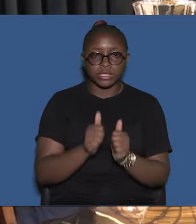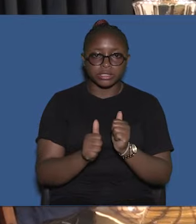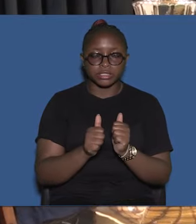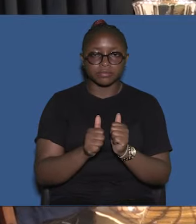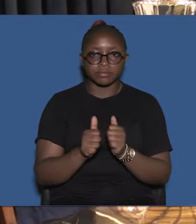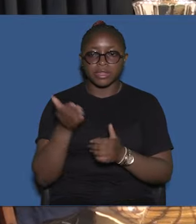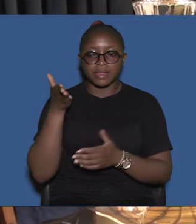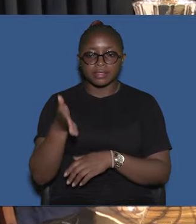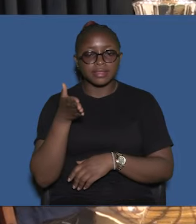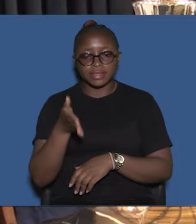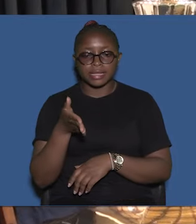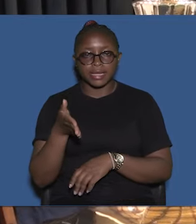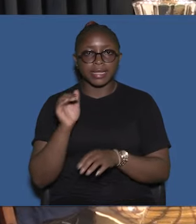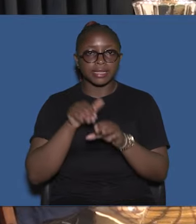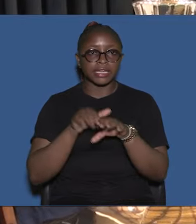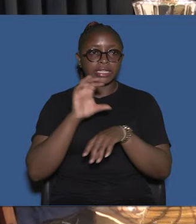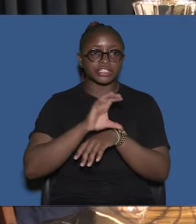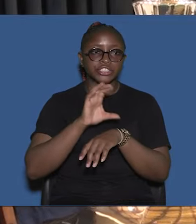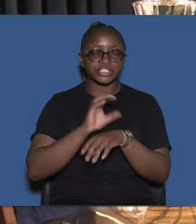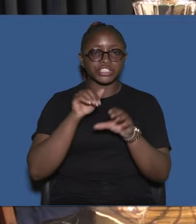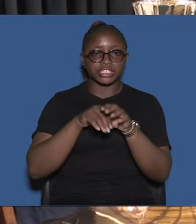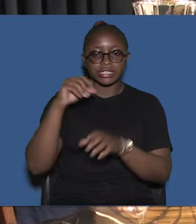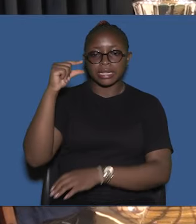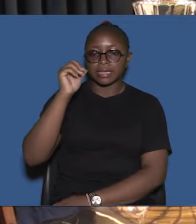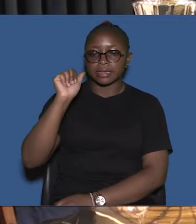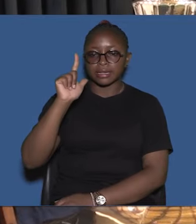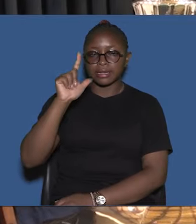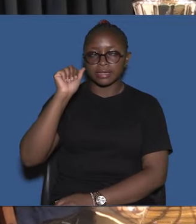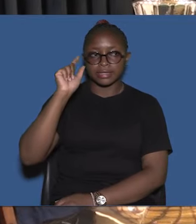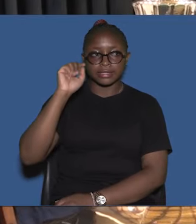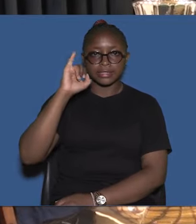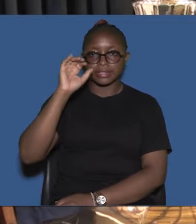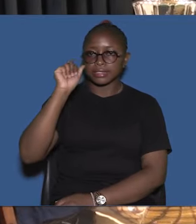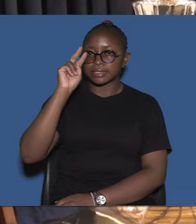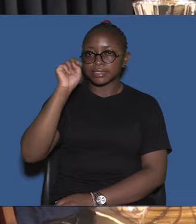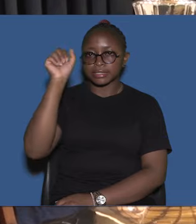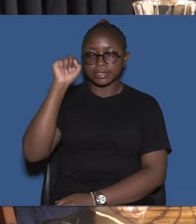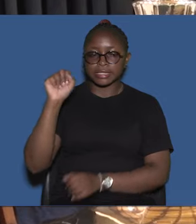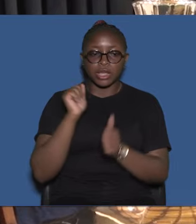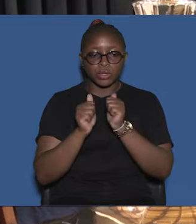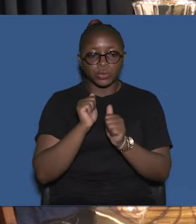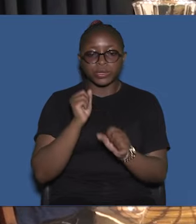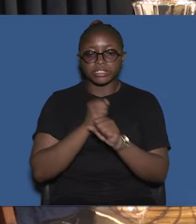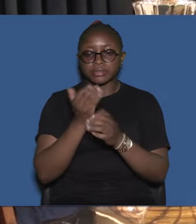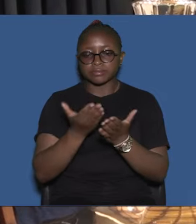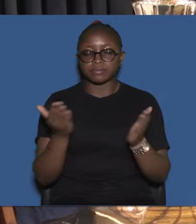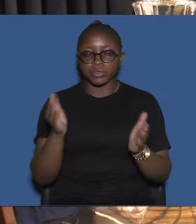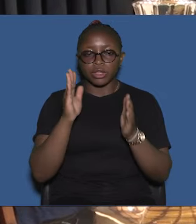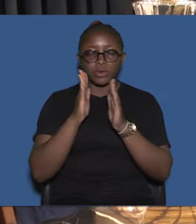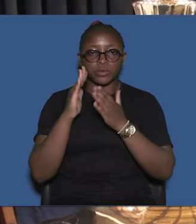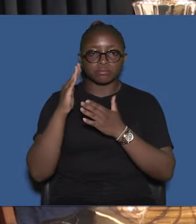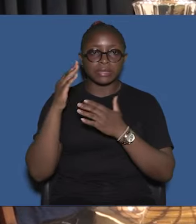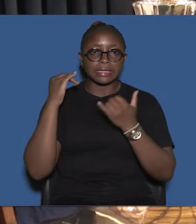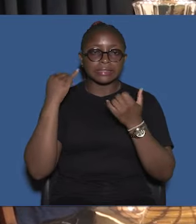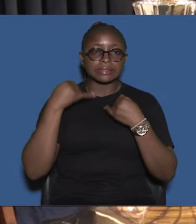in the Church of Galatians, which made them to practice legalism. So Paul is trying, in